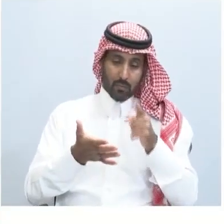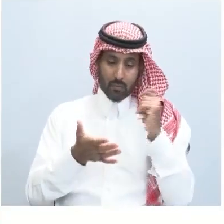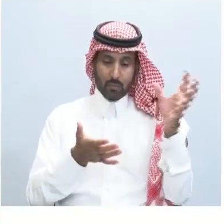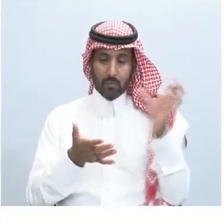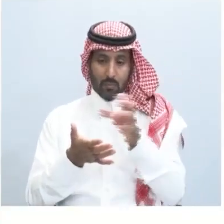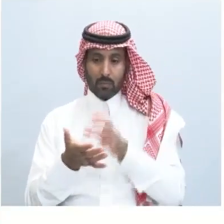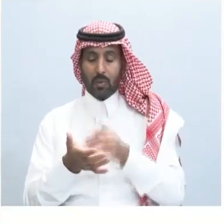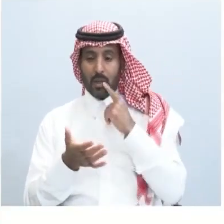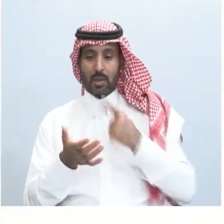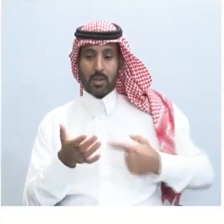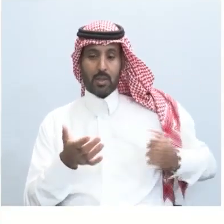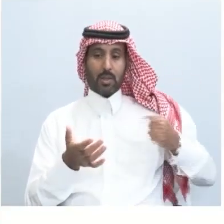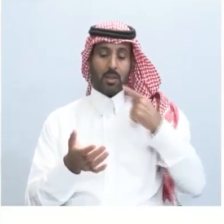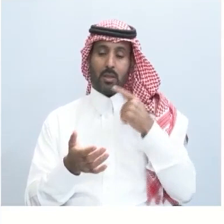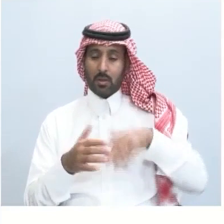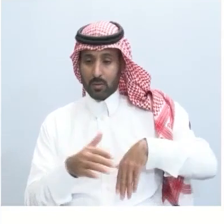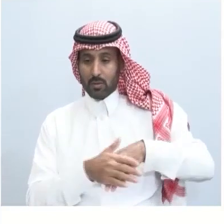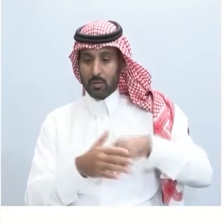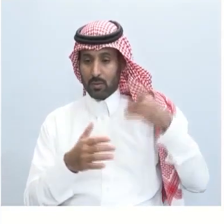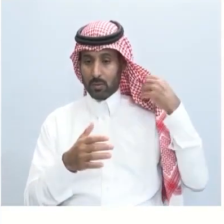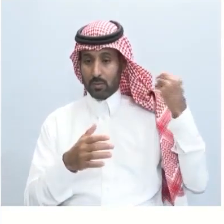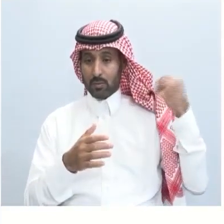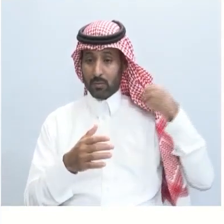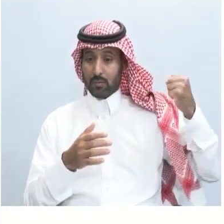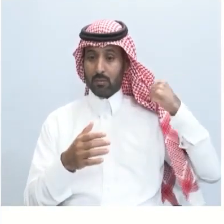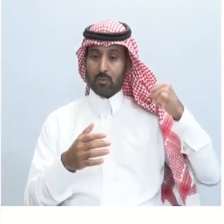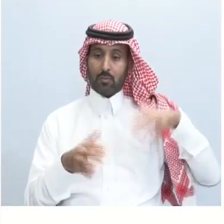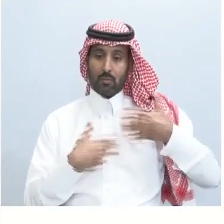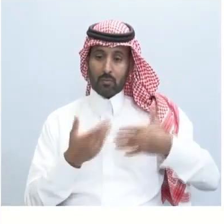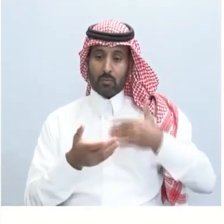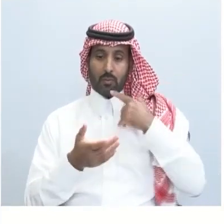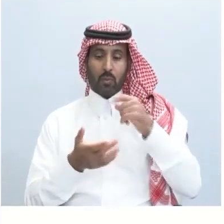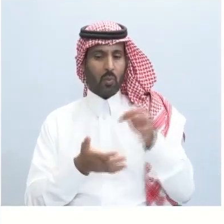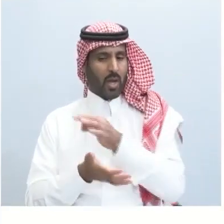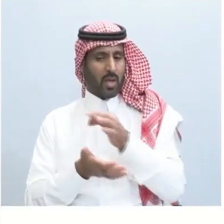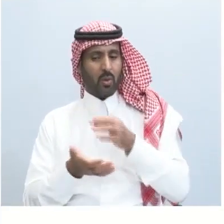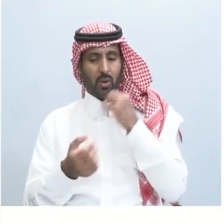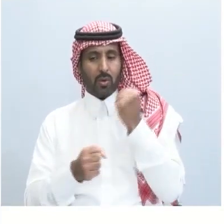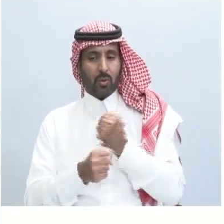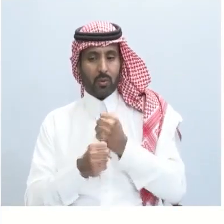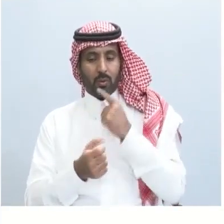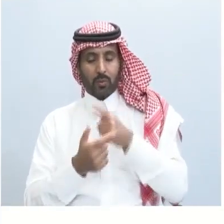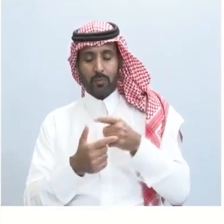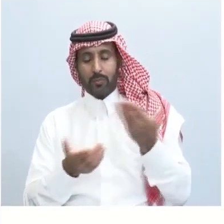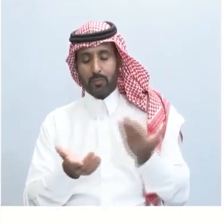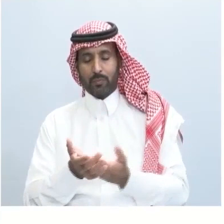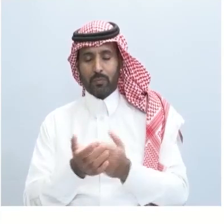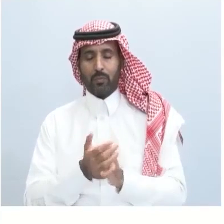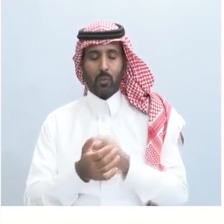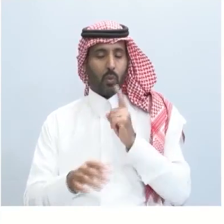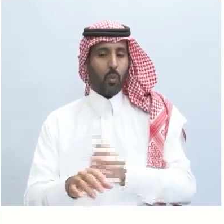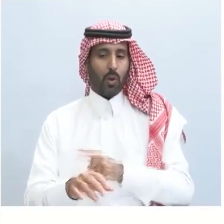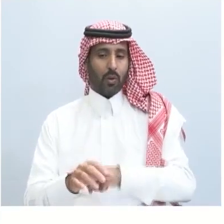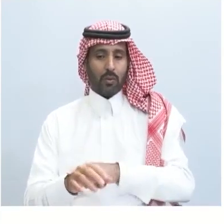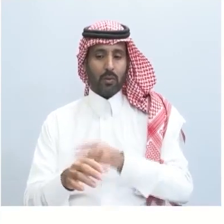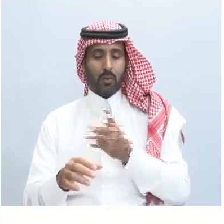fill. Name of sport or recreational activity. Where can you do this activity or sport? When can you do